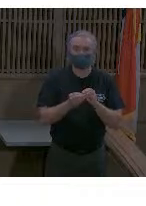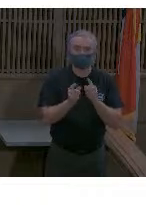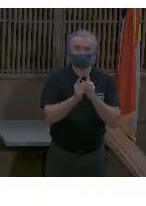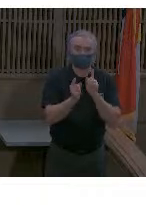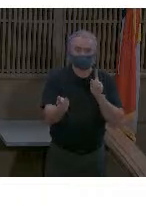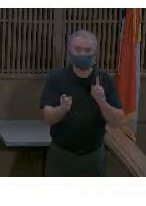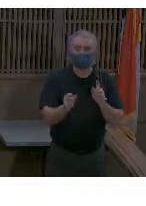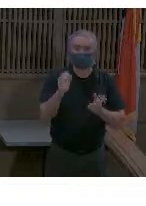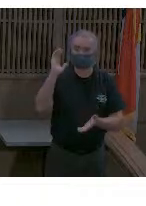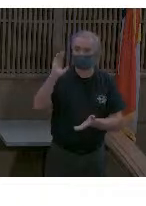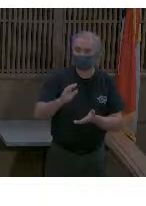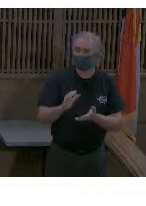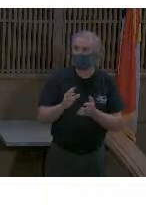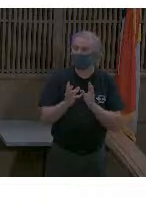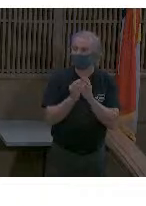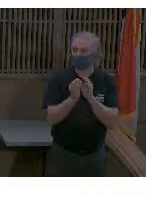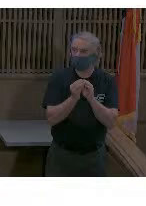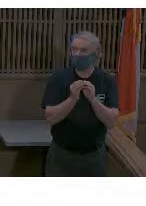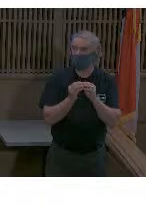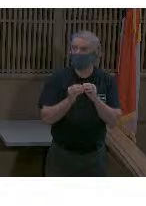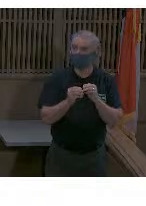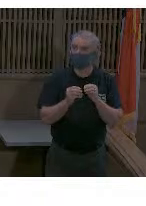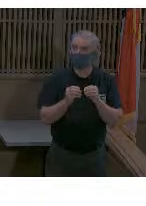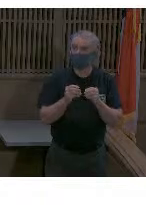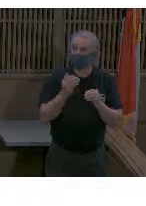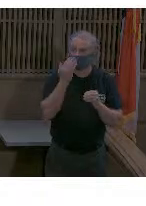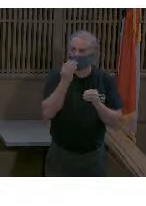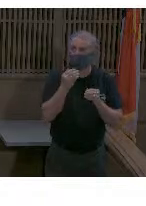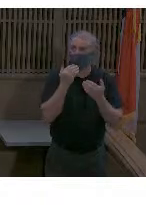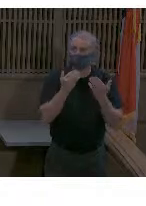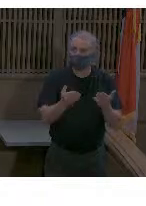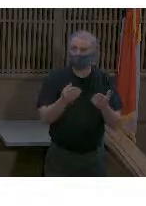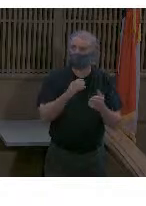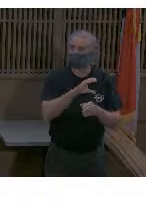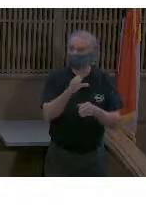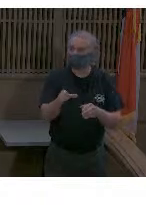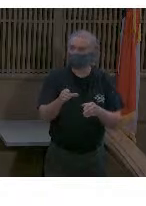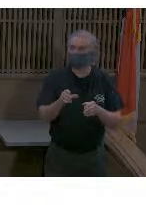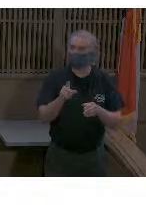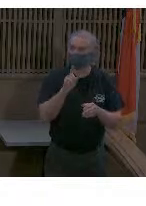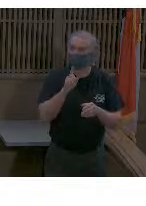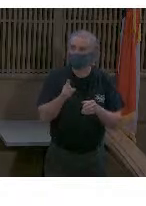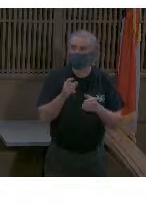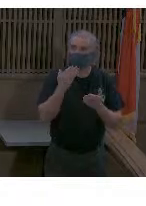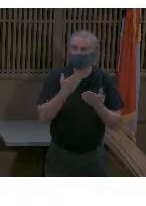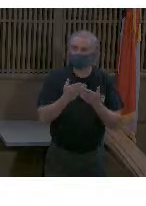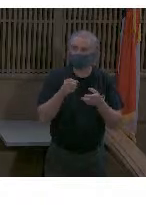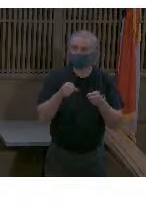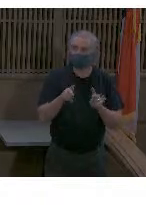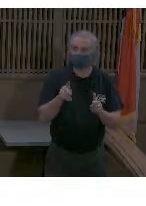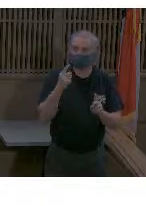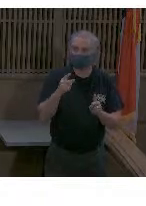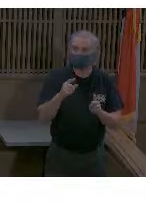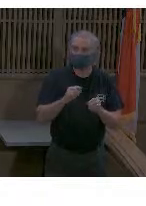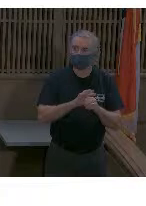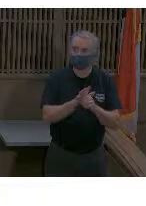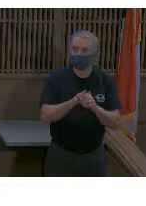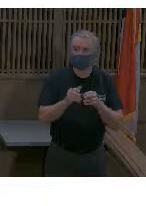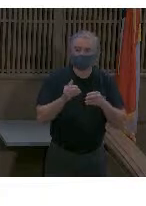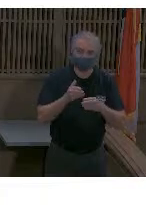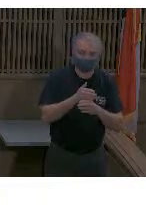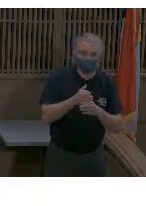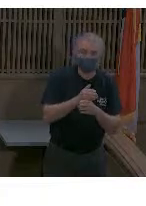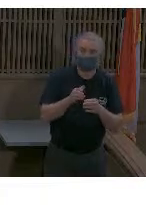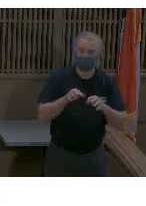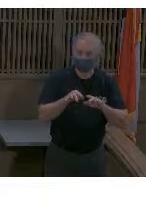less gathering, less large groups. We know that Thanksgiving and Christmas were natural opportunities for the virus to spread. And then